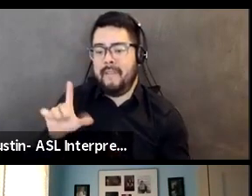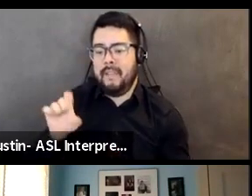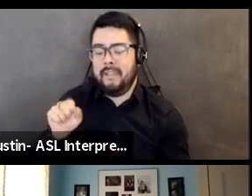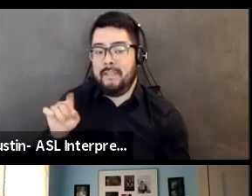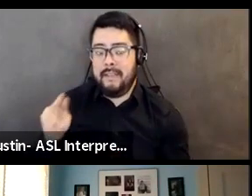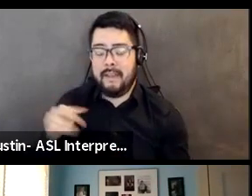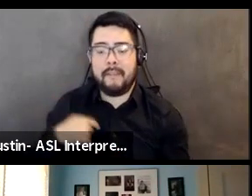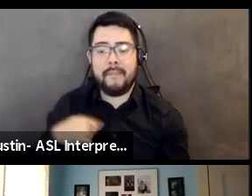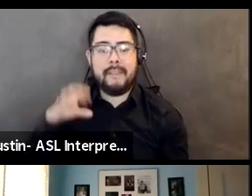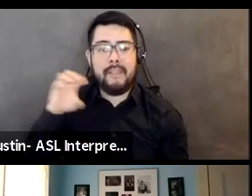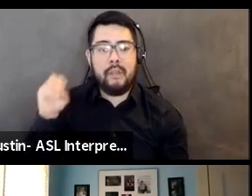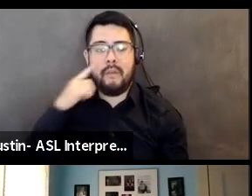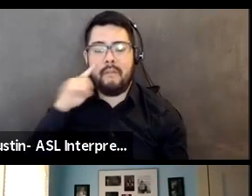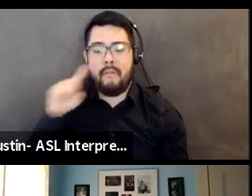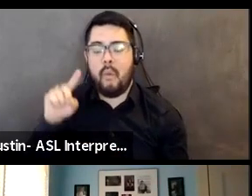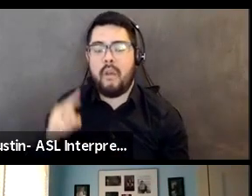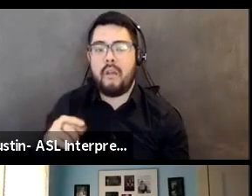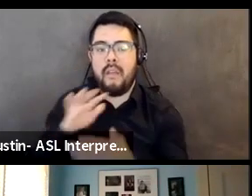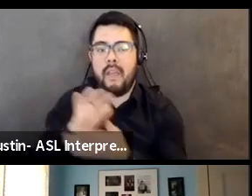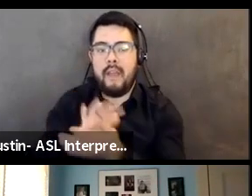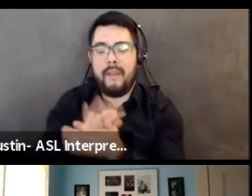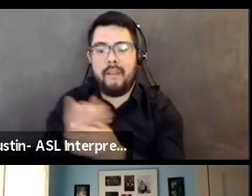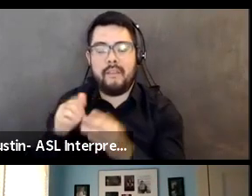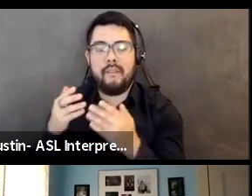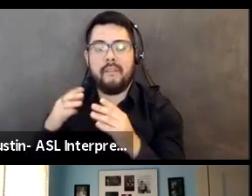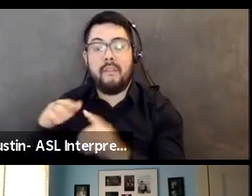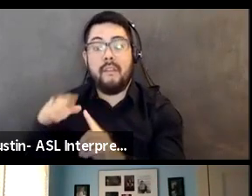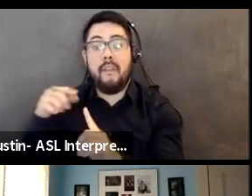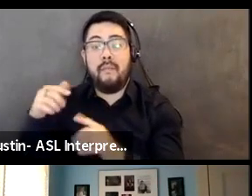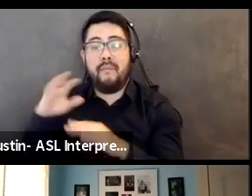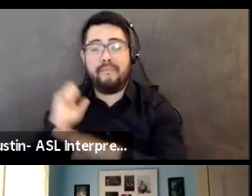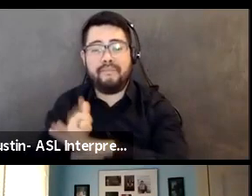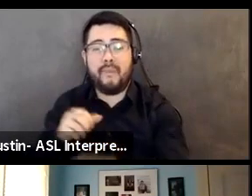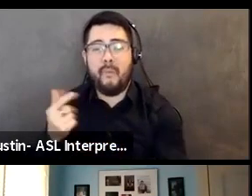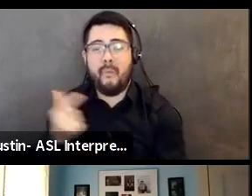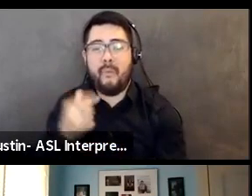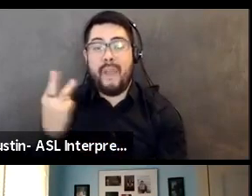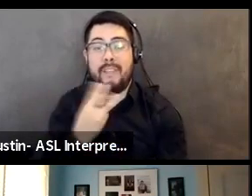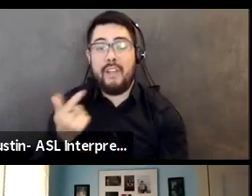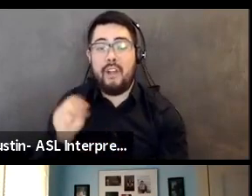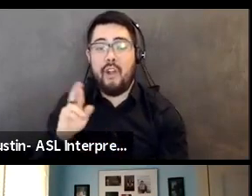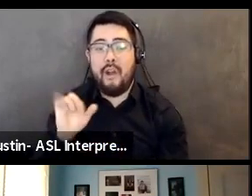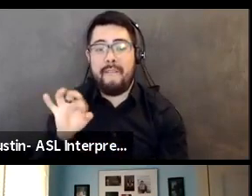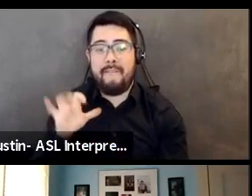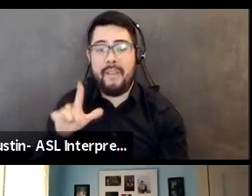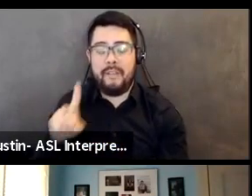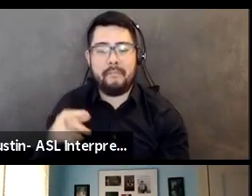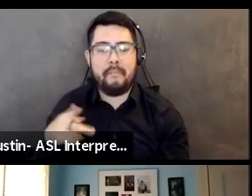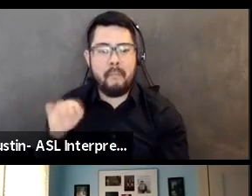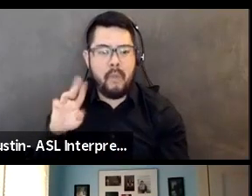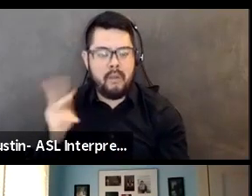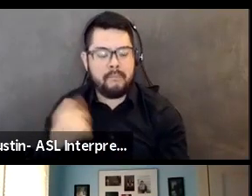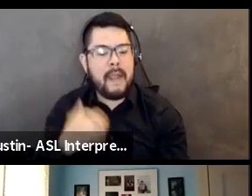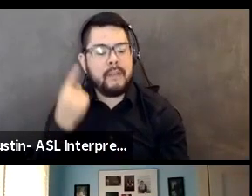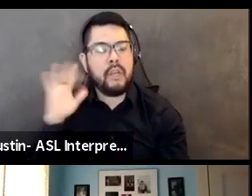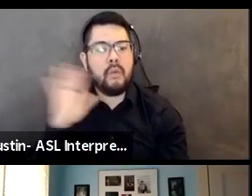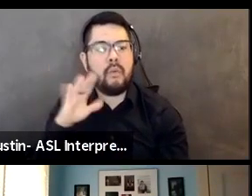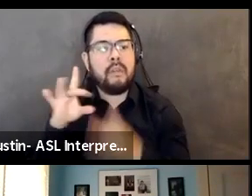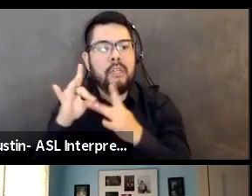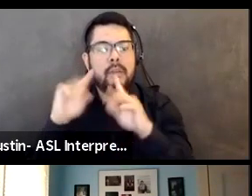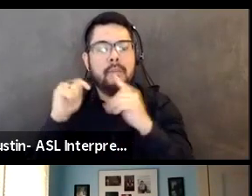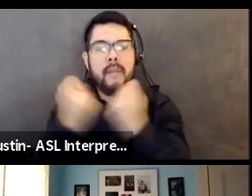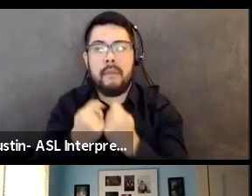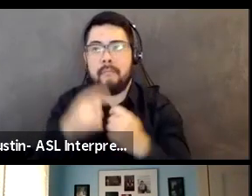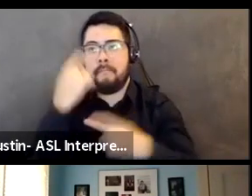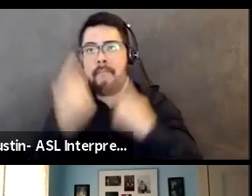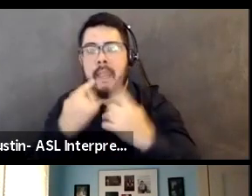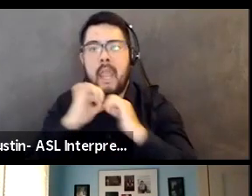charter academy which is a public charter high school located in west garfield park i know that the district leadership has been very thoughtful and intentional and planning for the